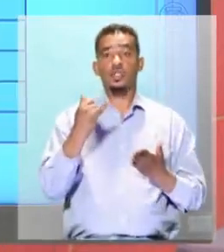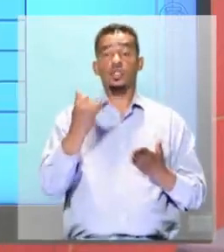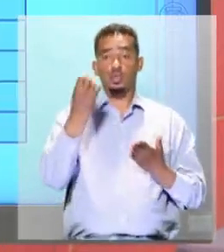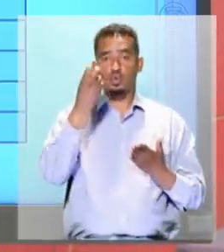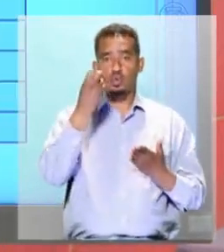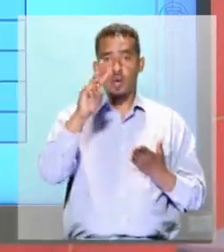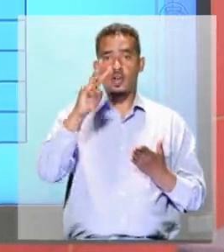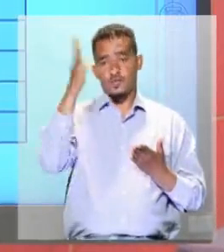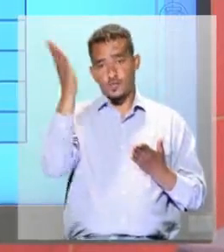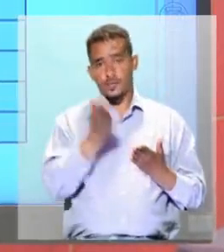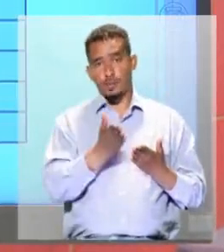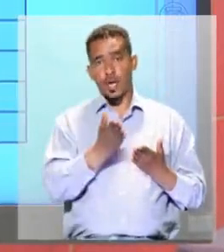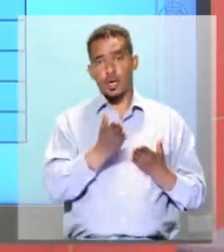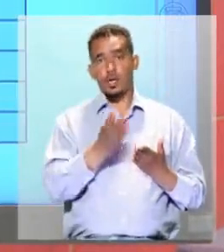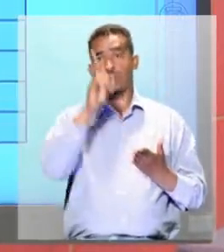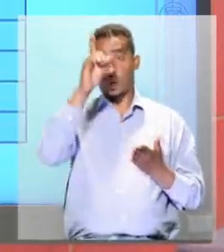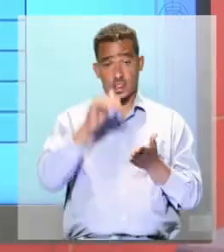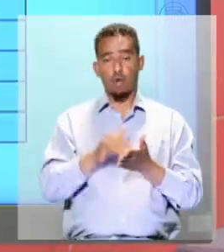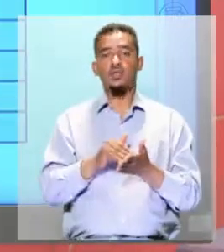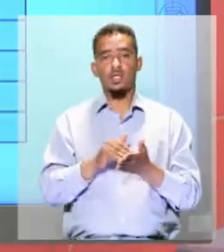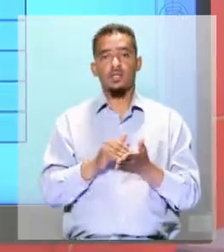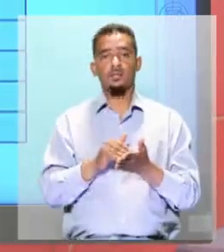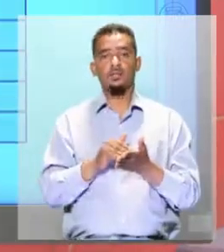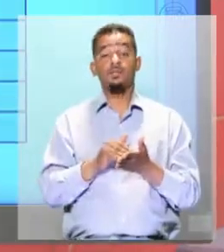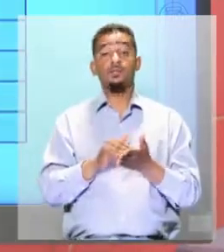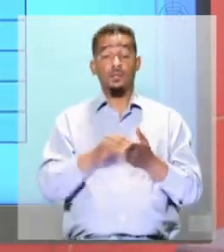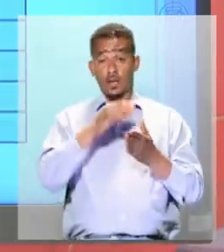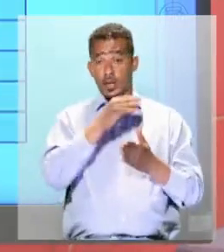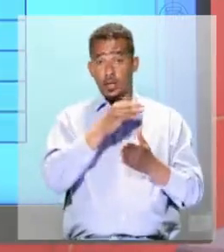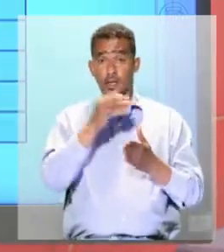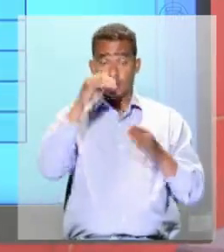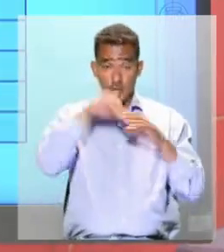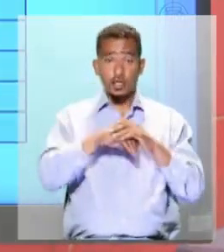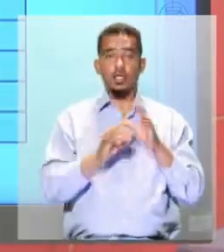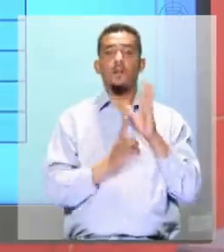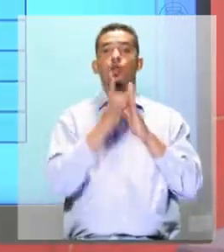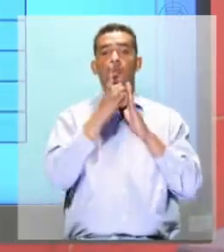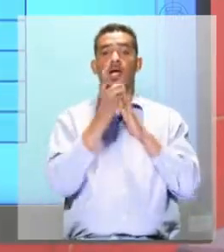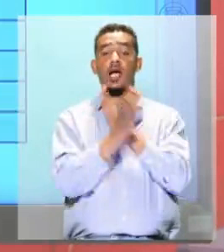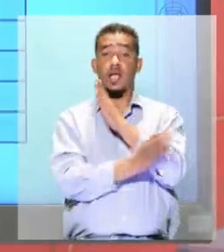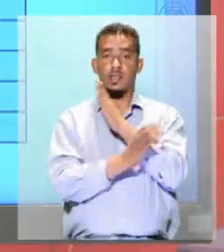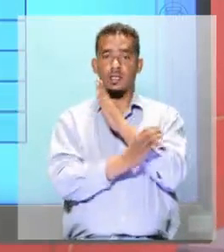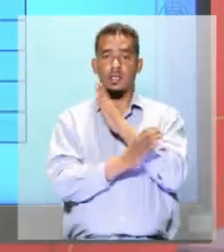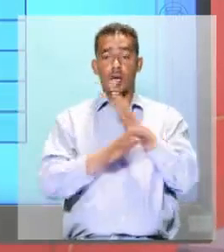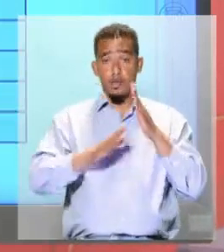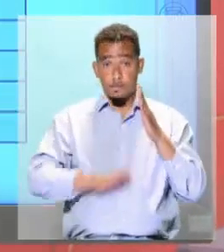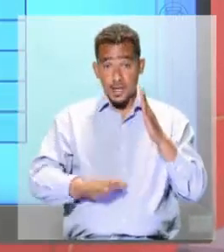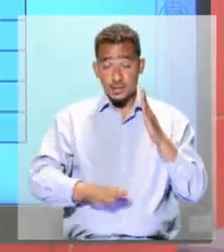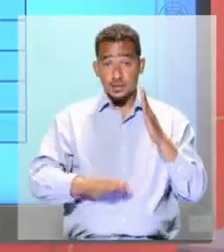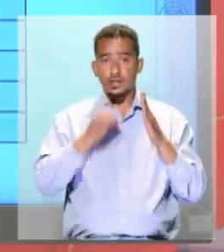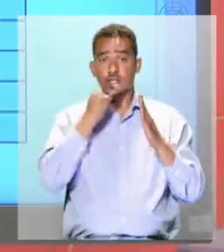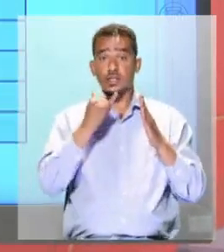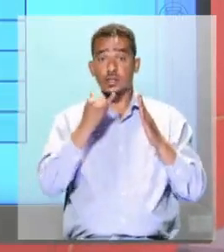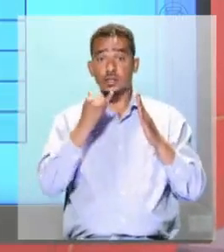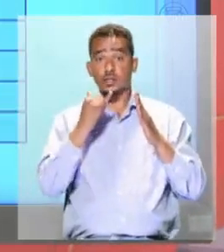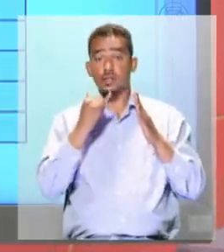12 per 1,000. In developed country, birth rate is lower than